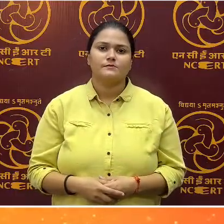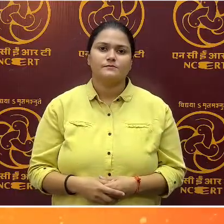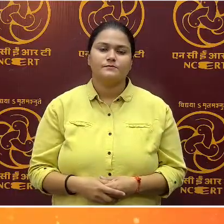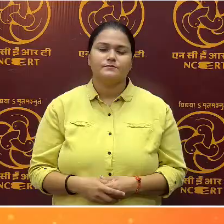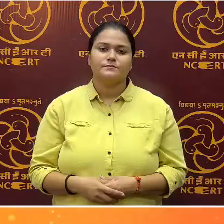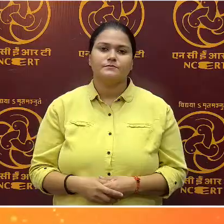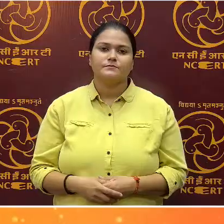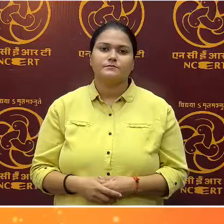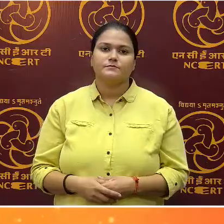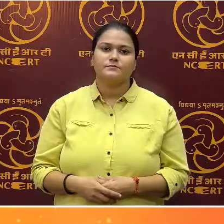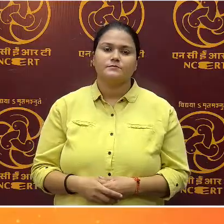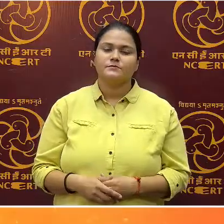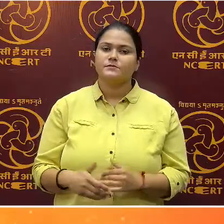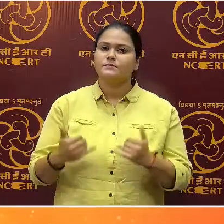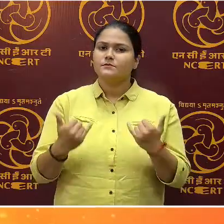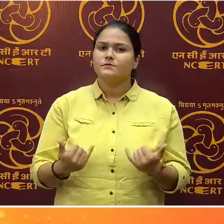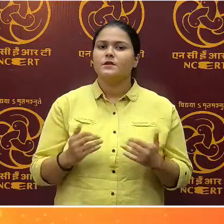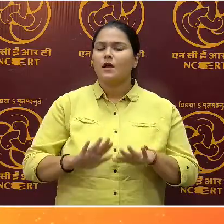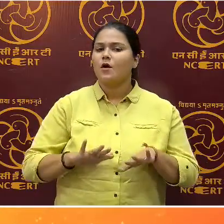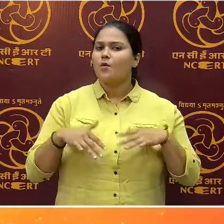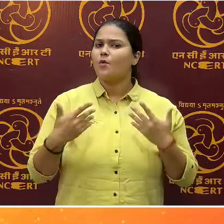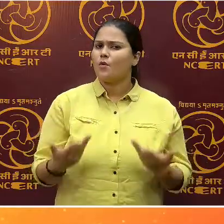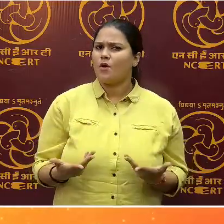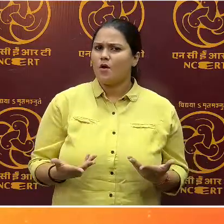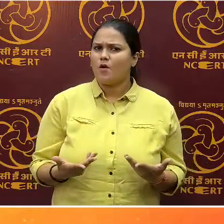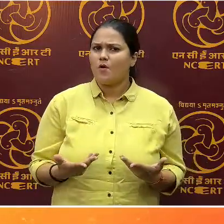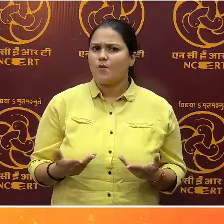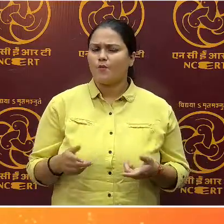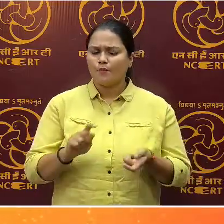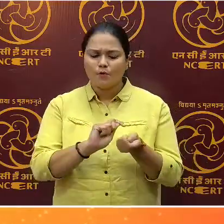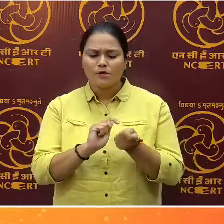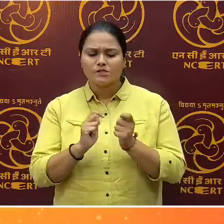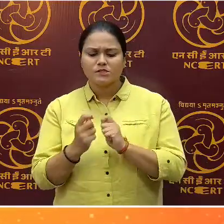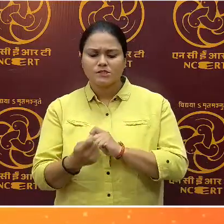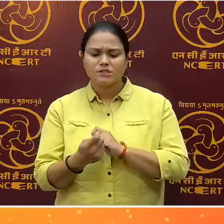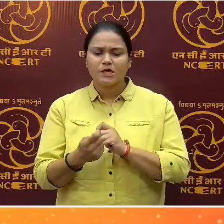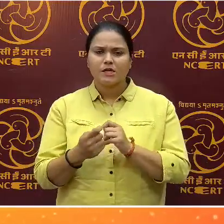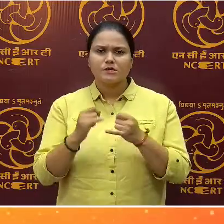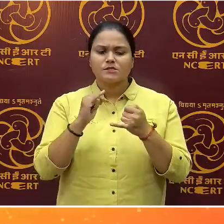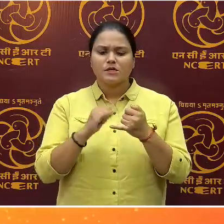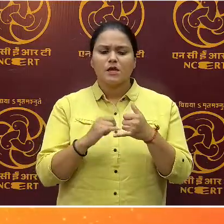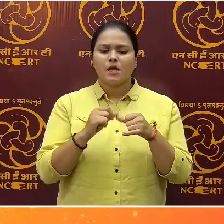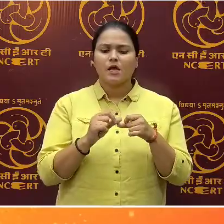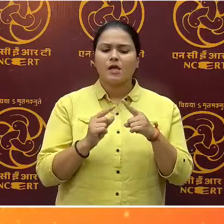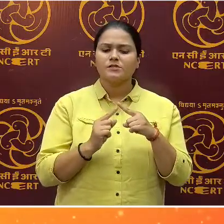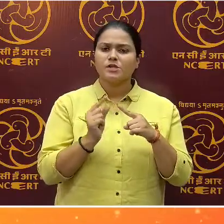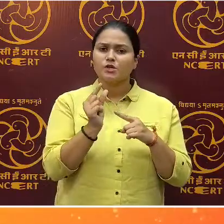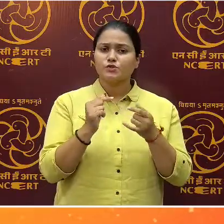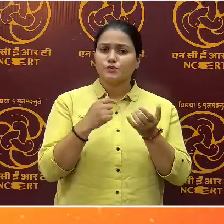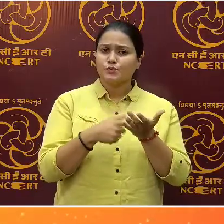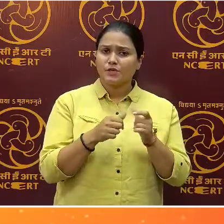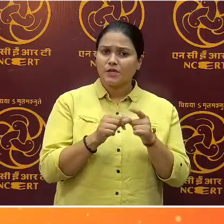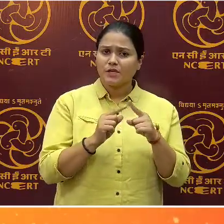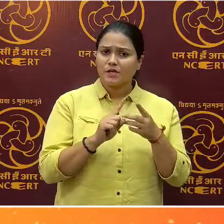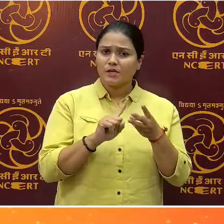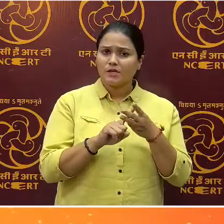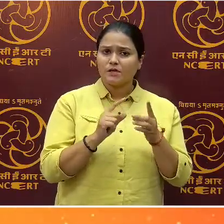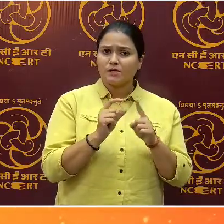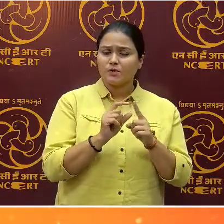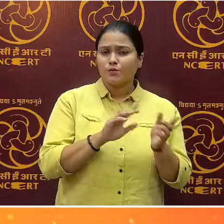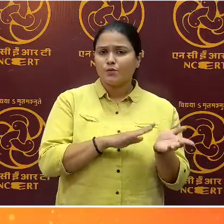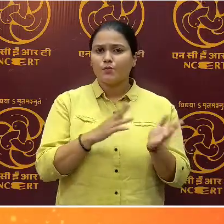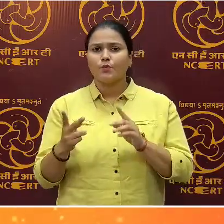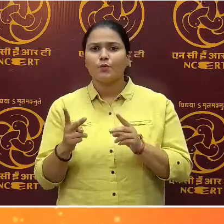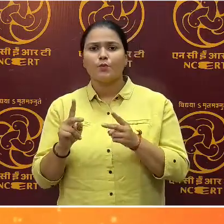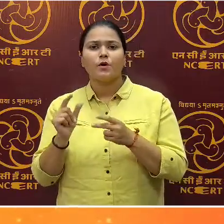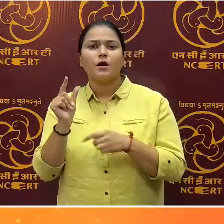right? Now how we can turn a saturated solution unsaturated? So the same case. Now